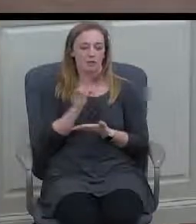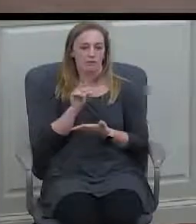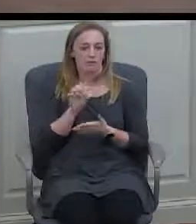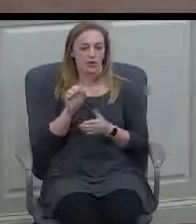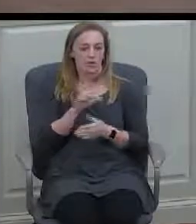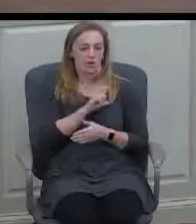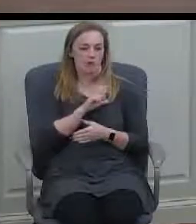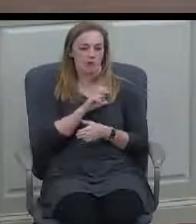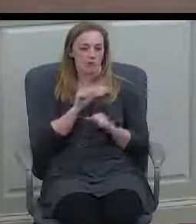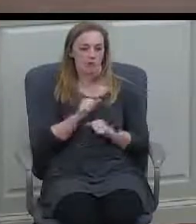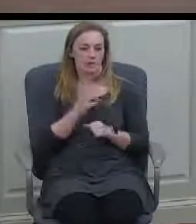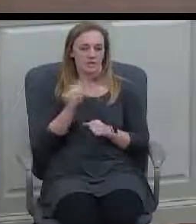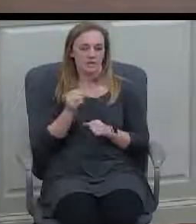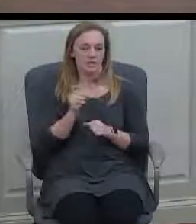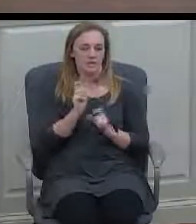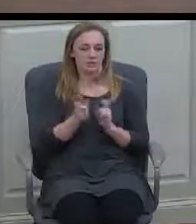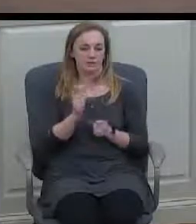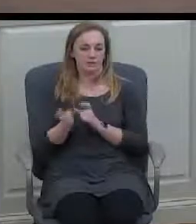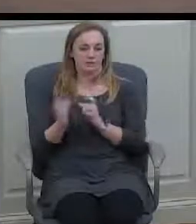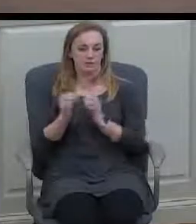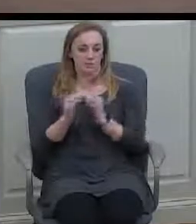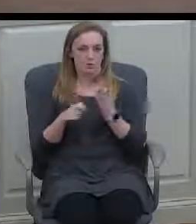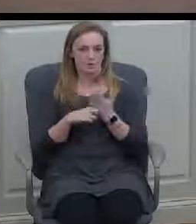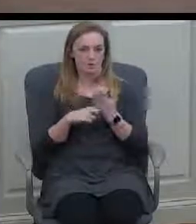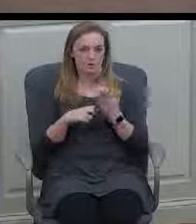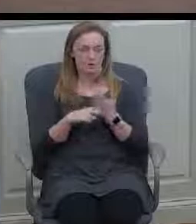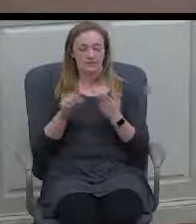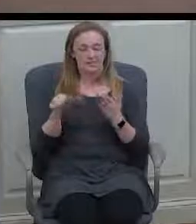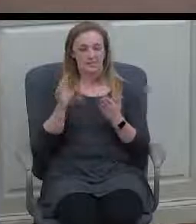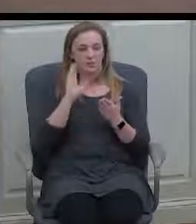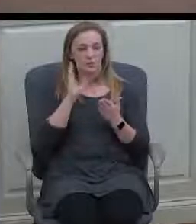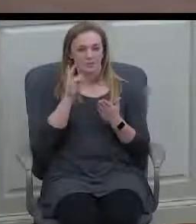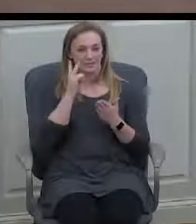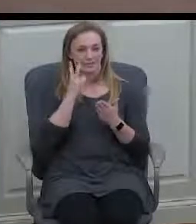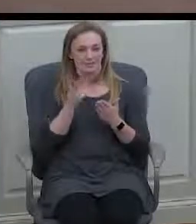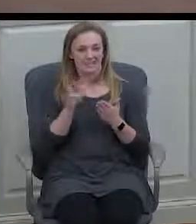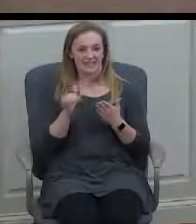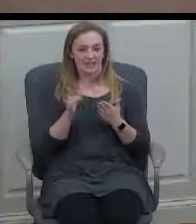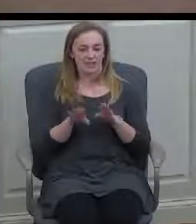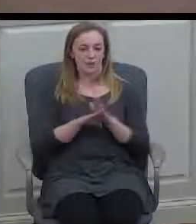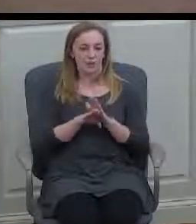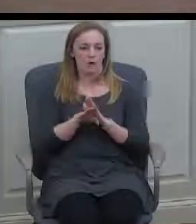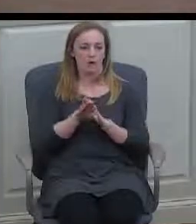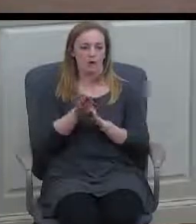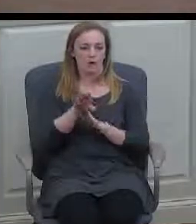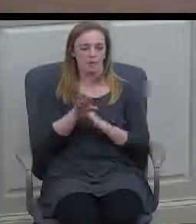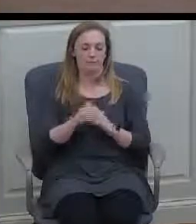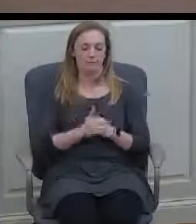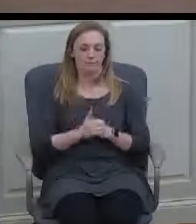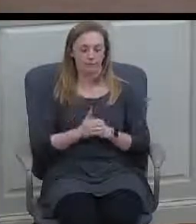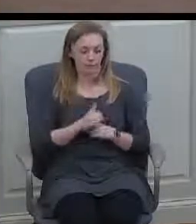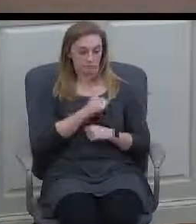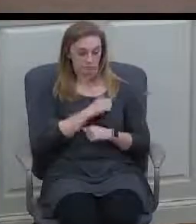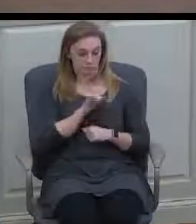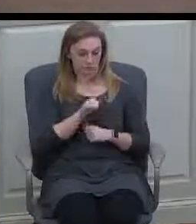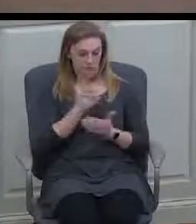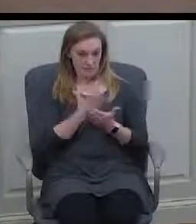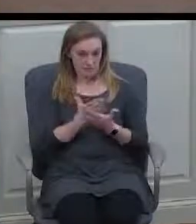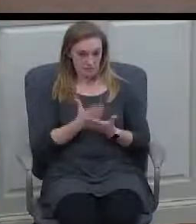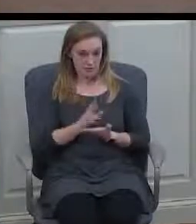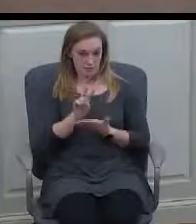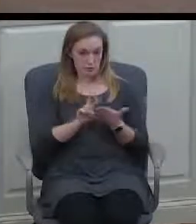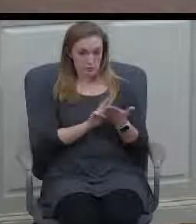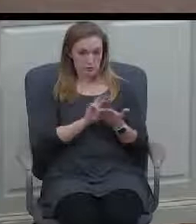get out and issue more tickets. And so, yeah, you'll continually see that to go up. And more than likely. that's violation of the 2-hour